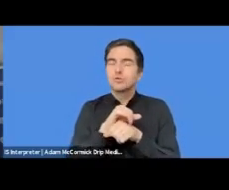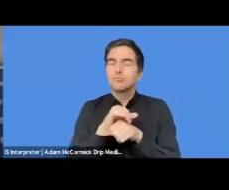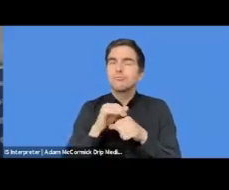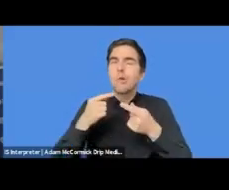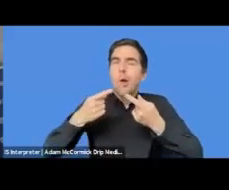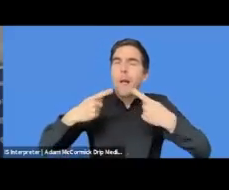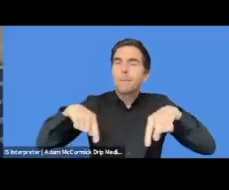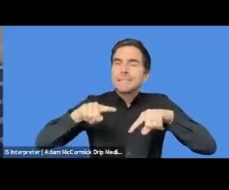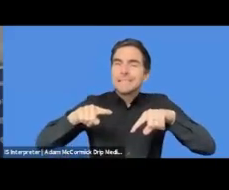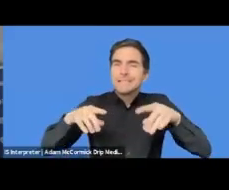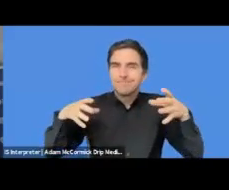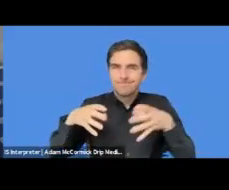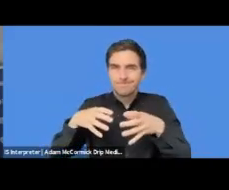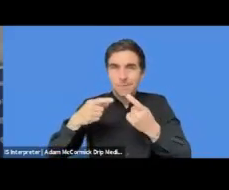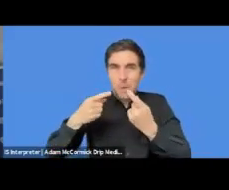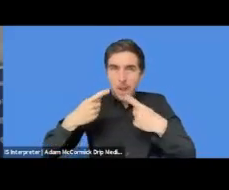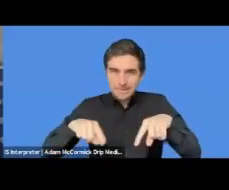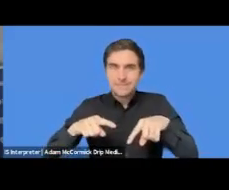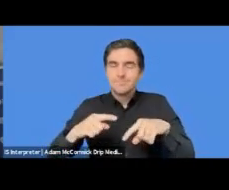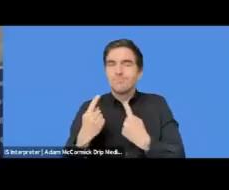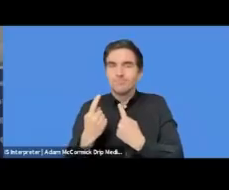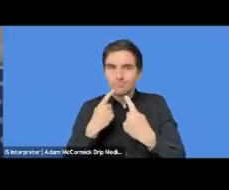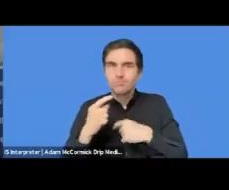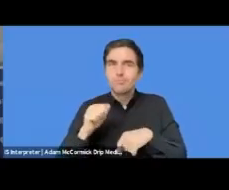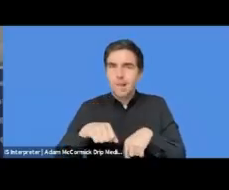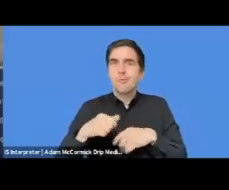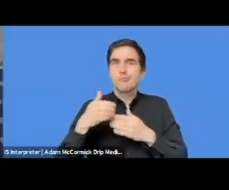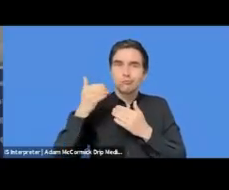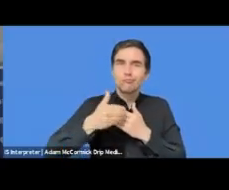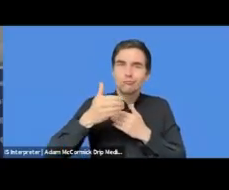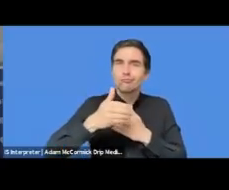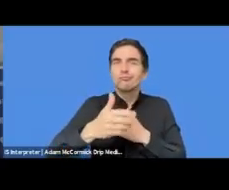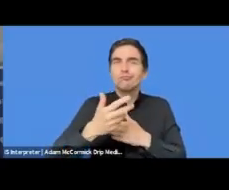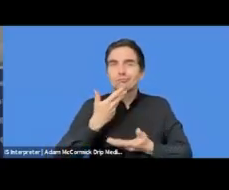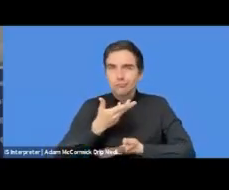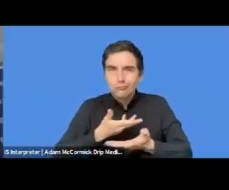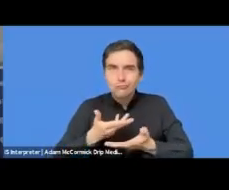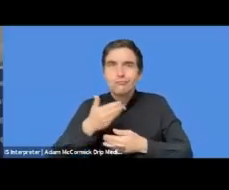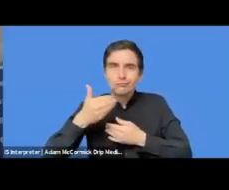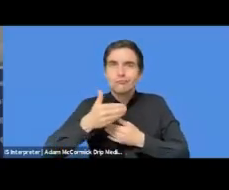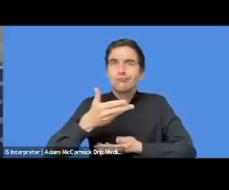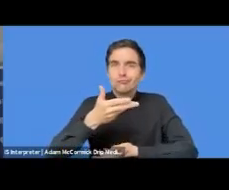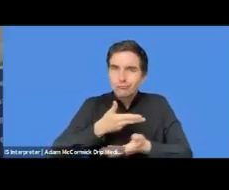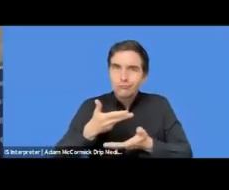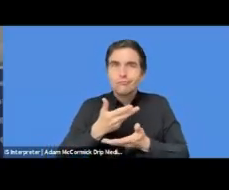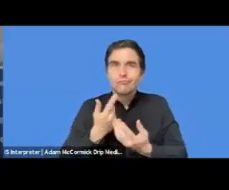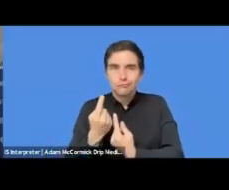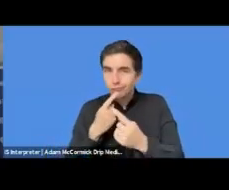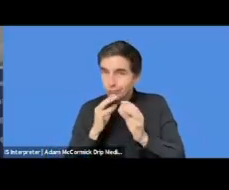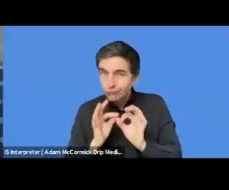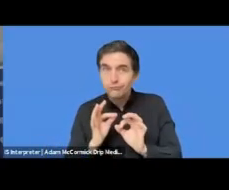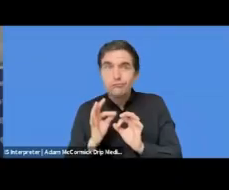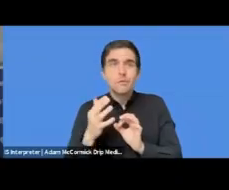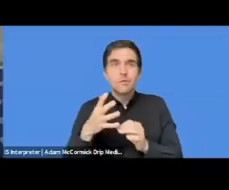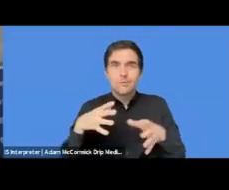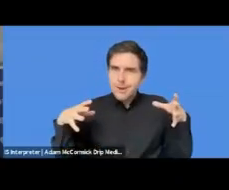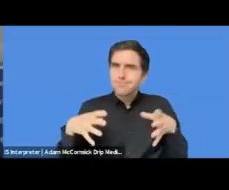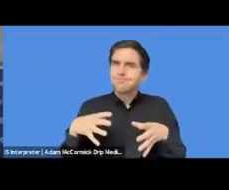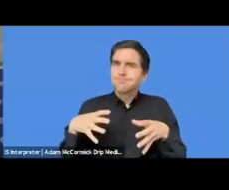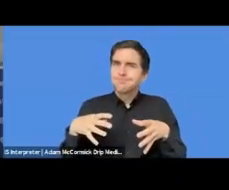meet like every quarter, and just to review our programs, to plan together, and just to ensure that we are